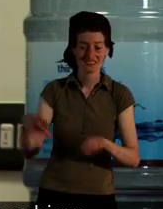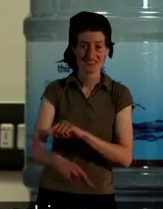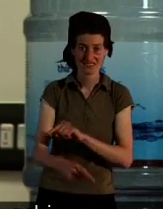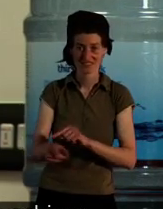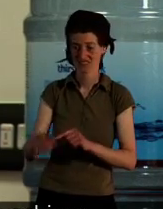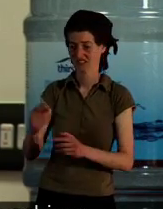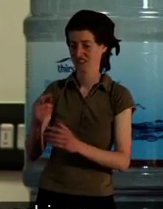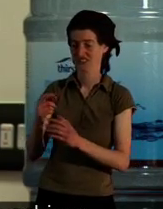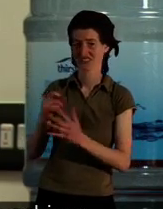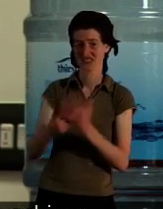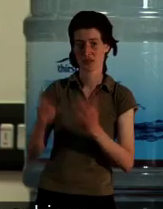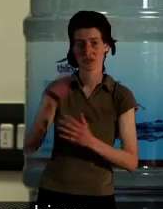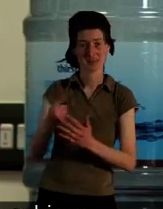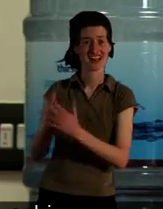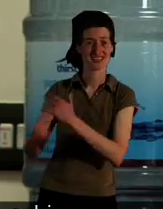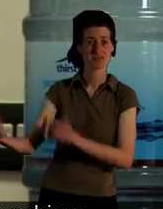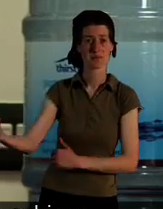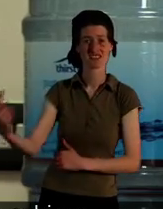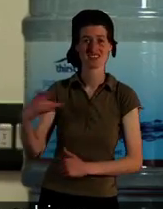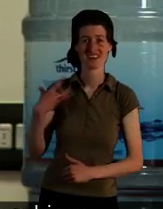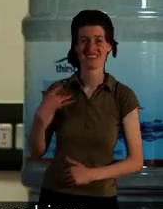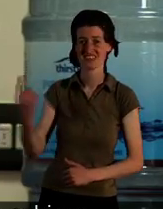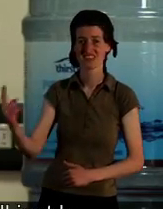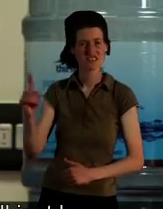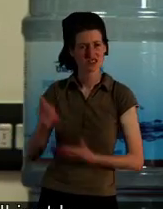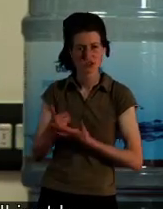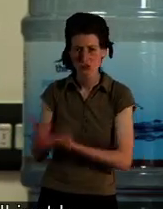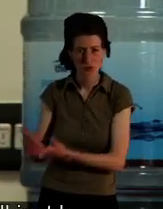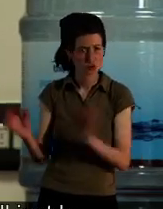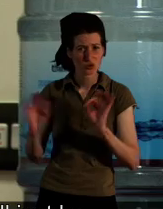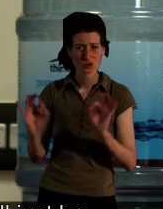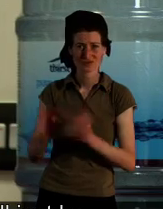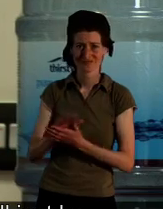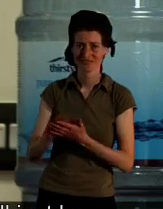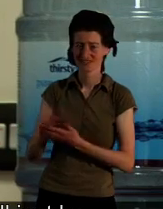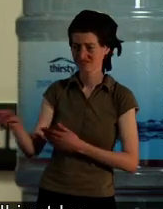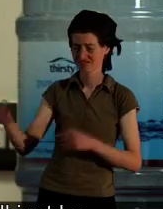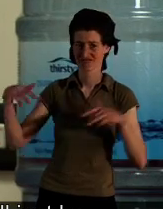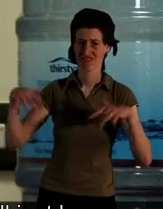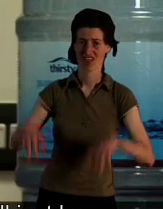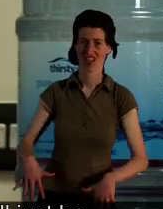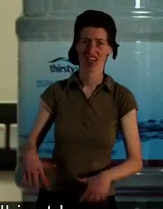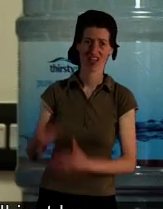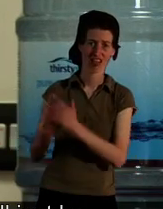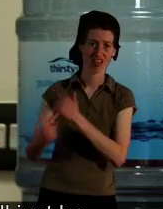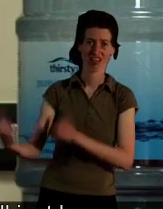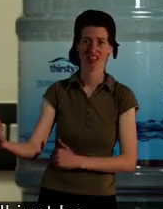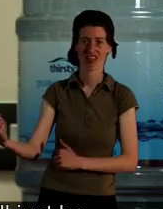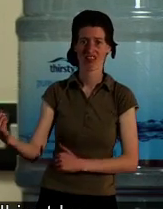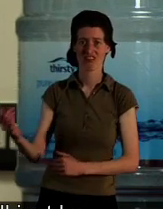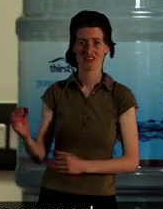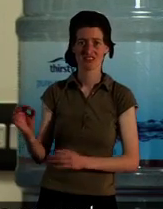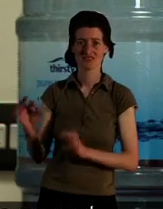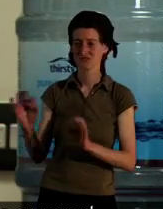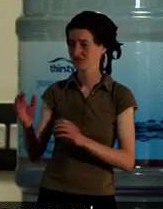is completely deconstructed and disabled people achieve the goal of independent living but don't receive any support, they'll just be completely isolated and